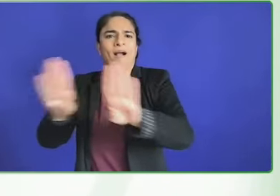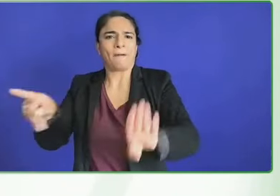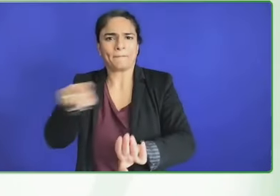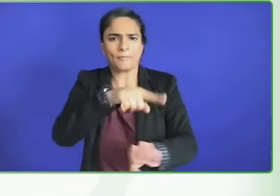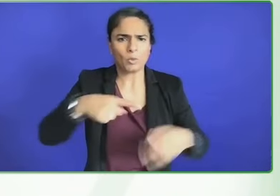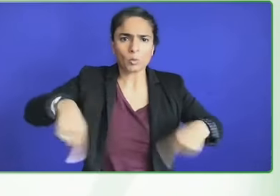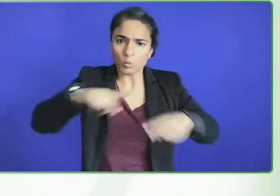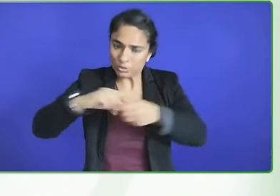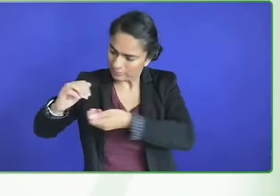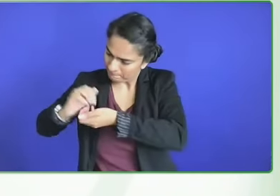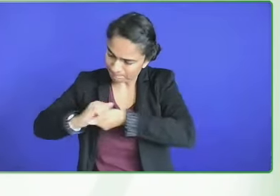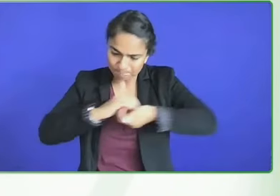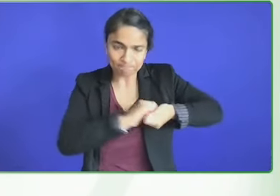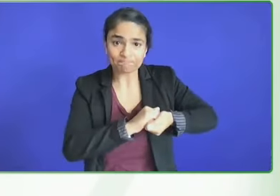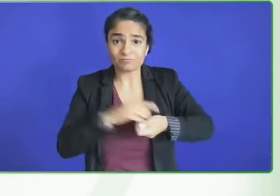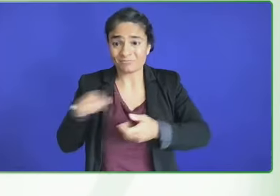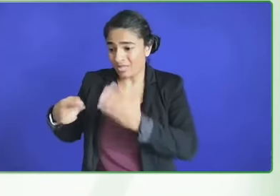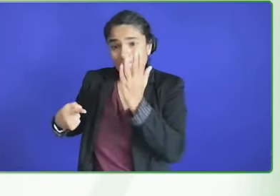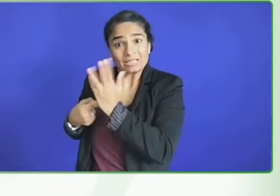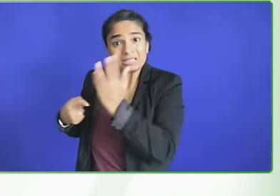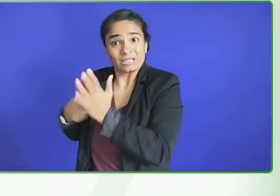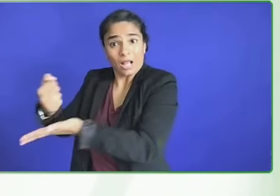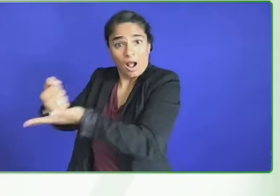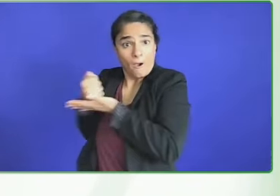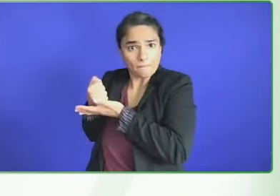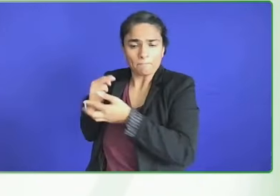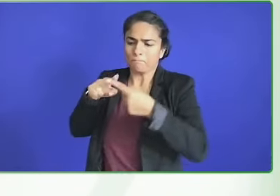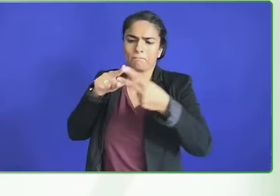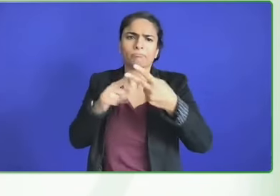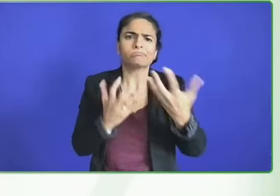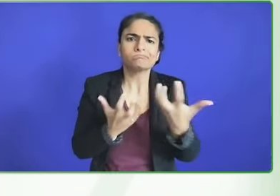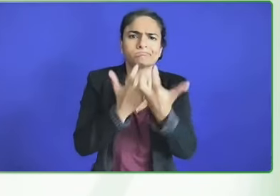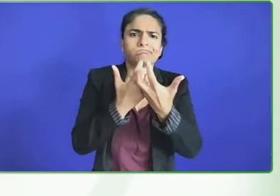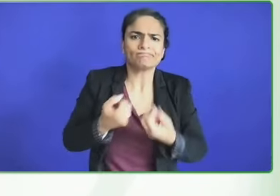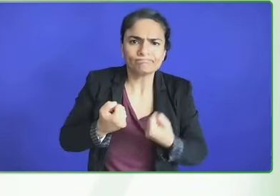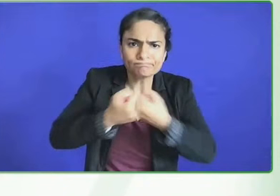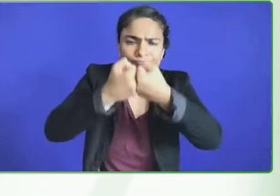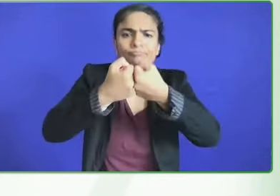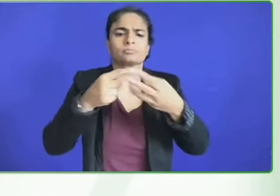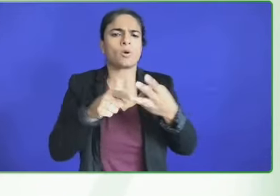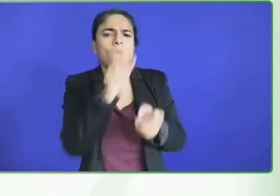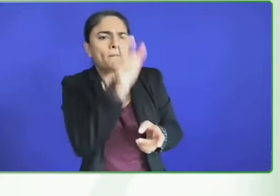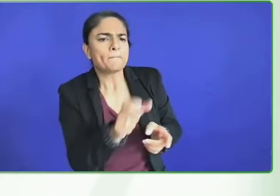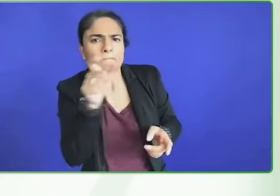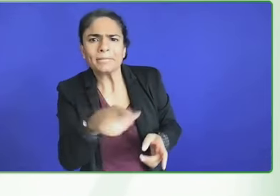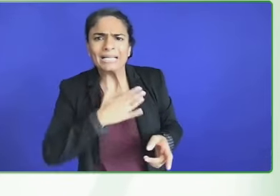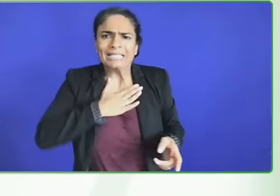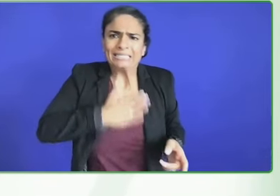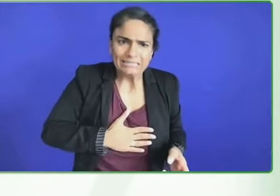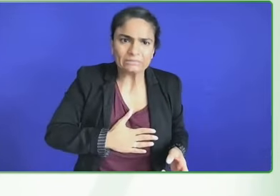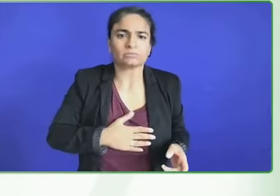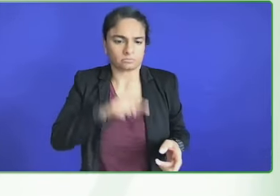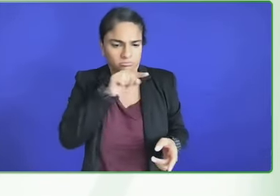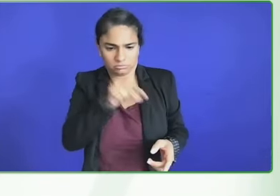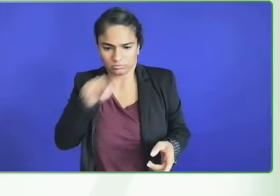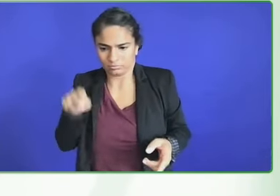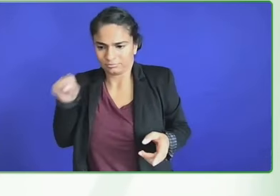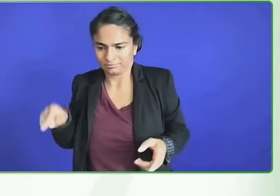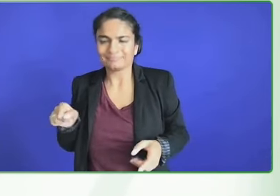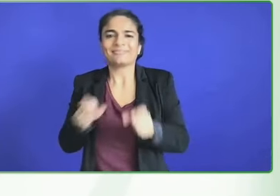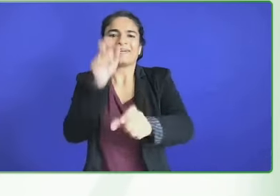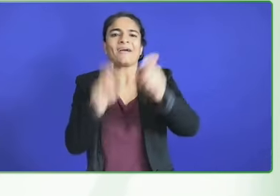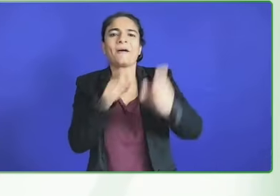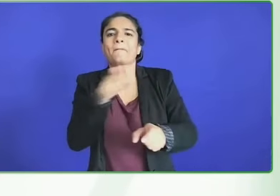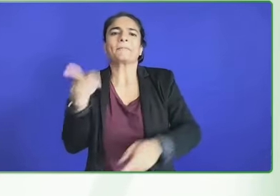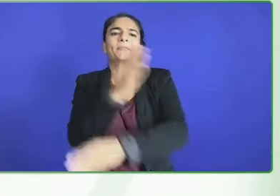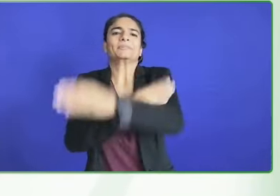achieve equal access. Now, in the slides that you are seeing, I'm not going to enter into all details, what we have